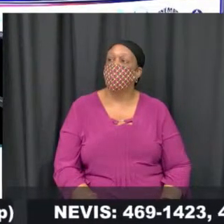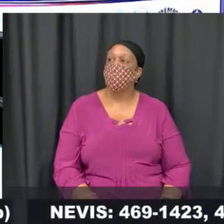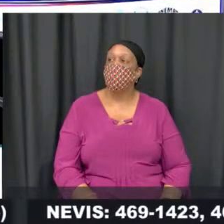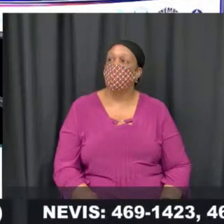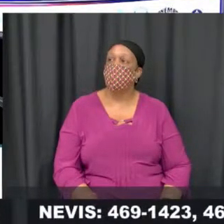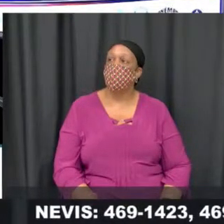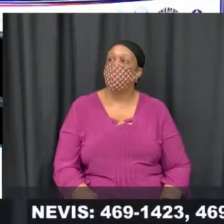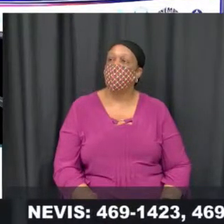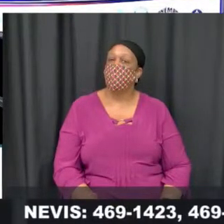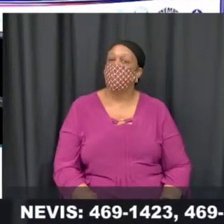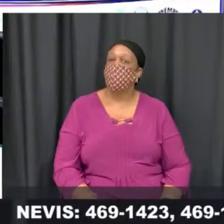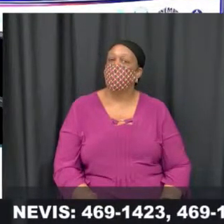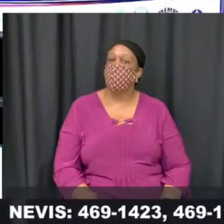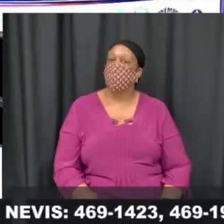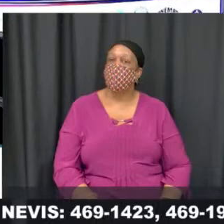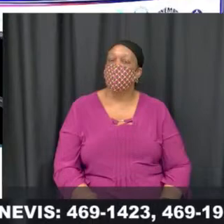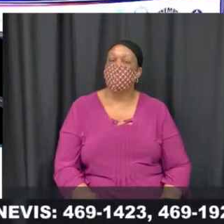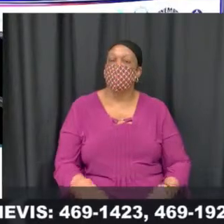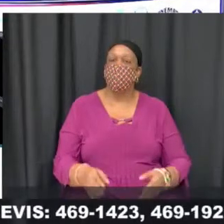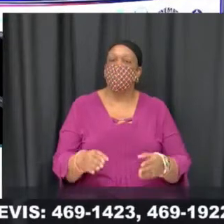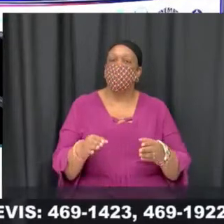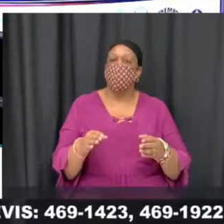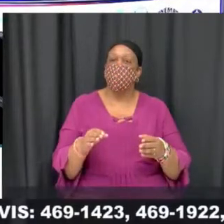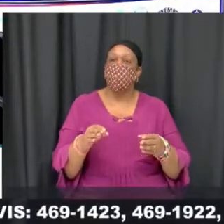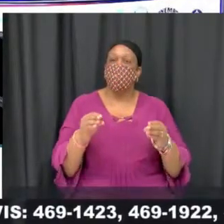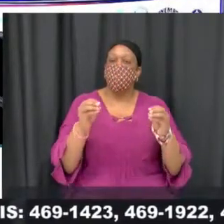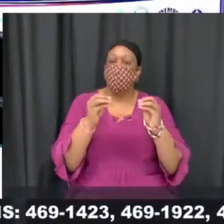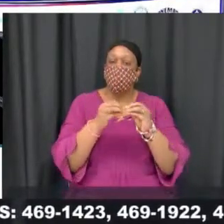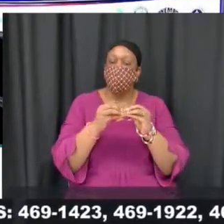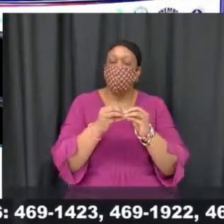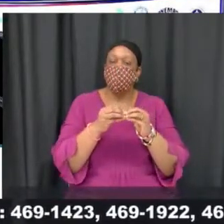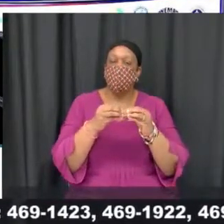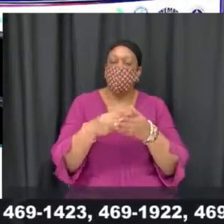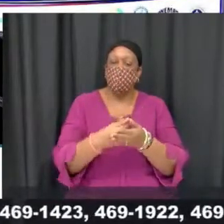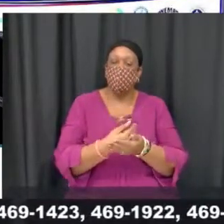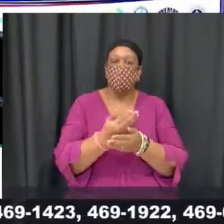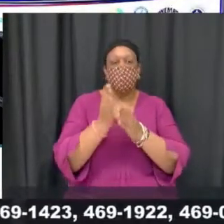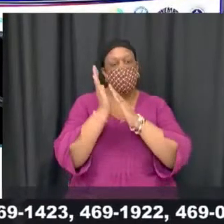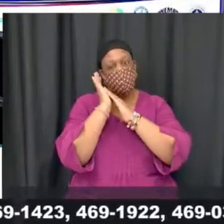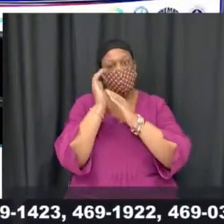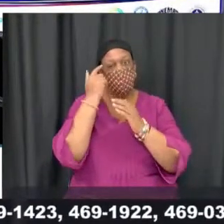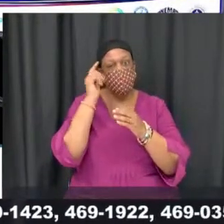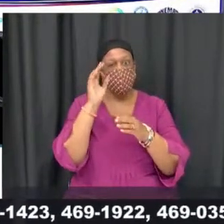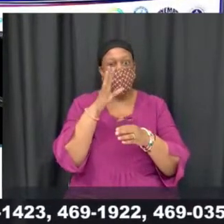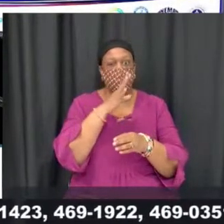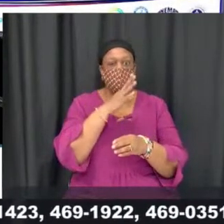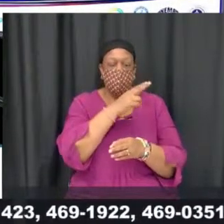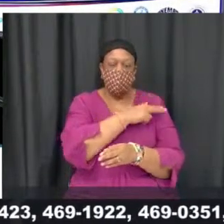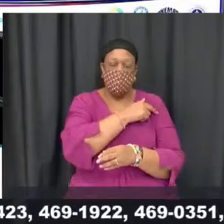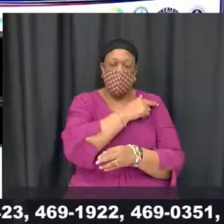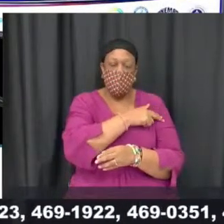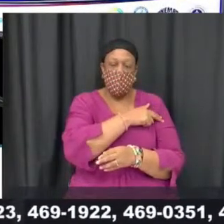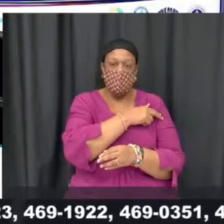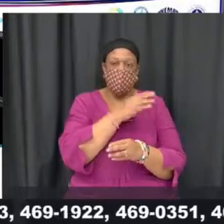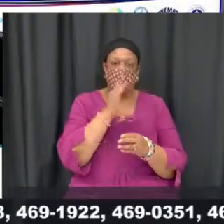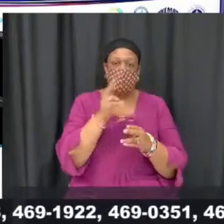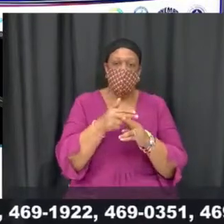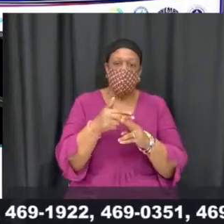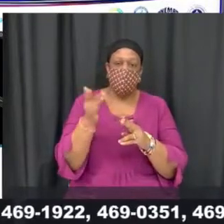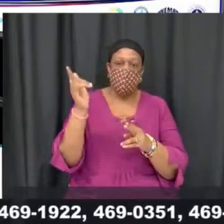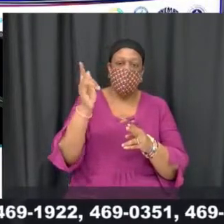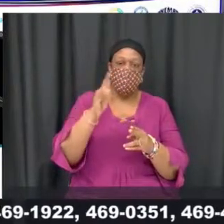Ladies and gentlemen, I want to commend, now that we are reopening slowly and gradually, I